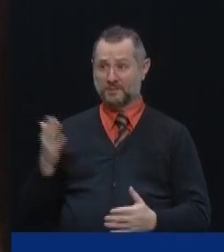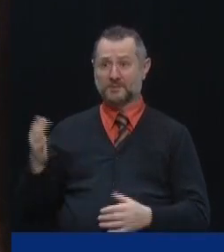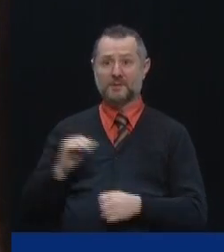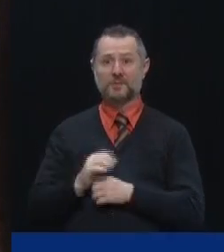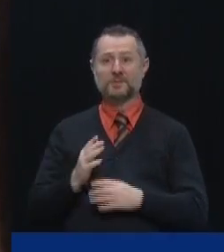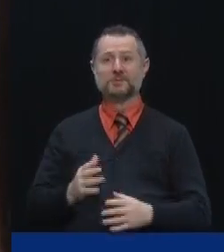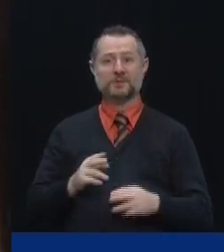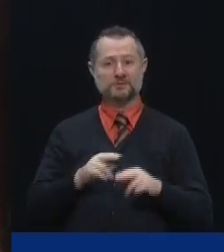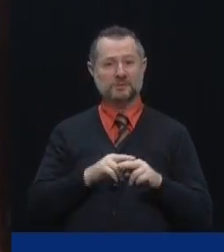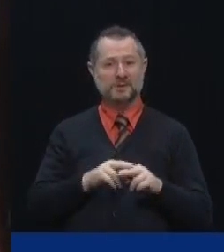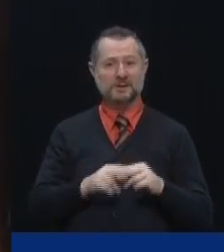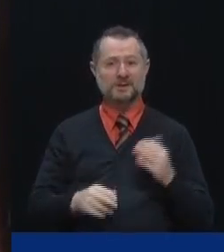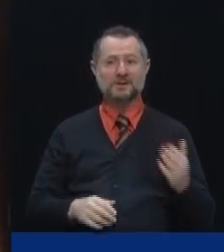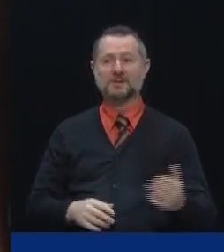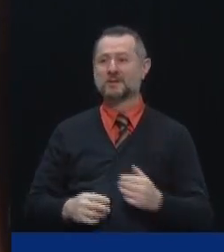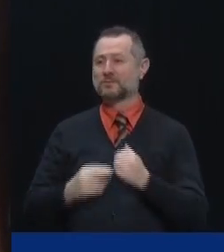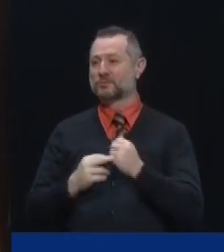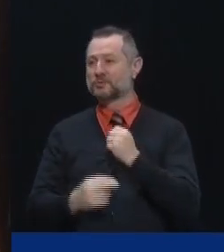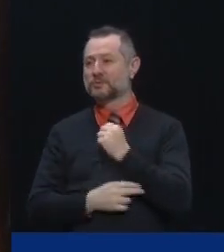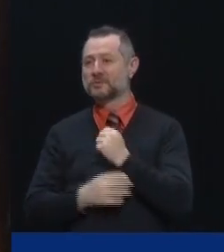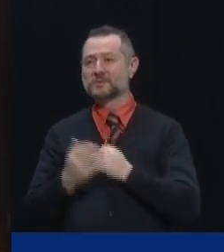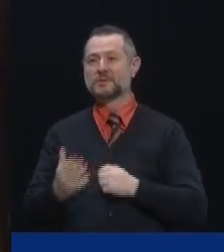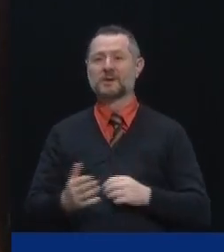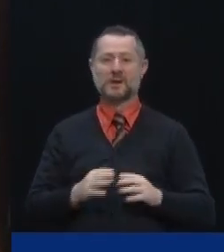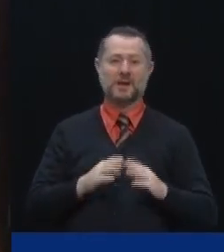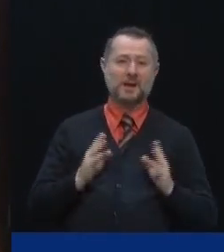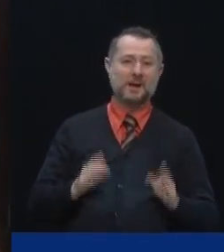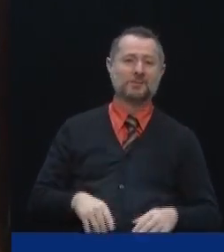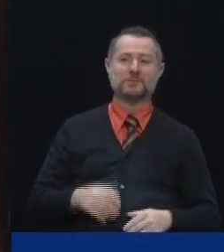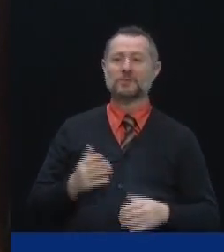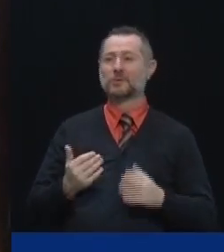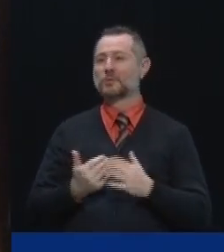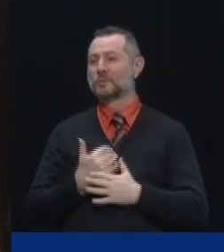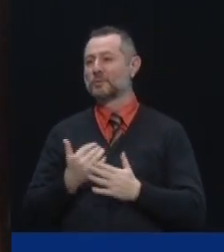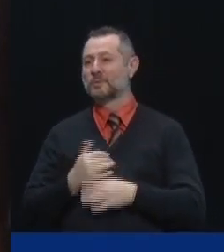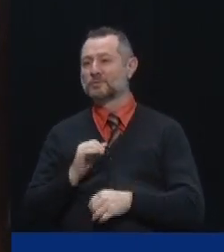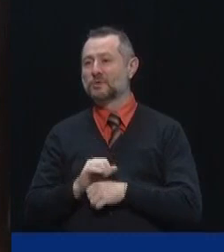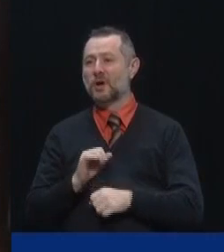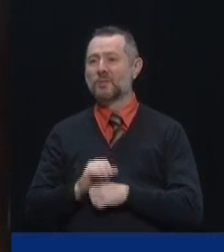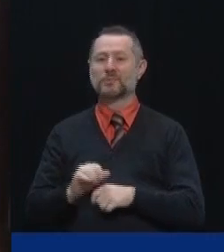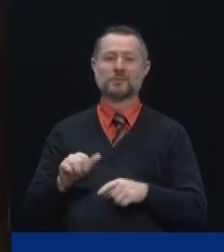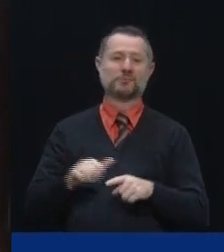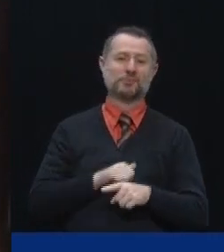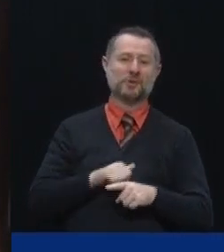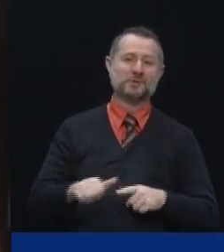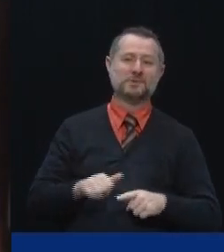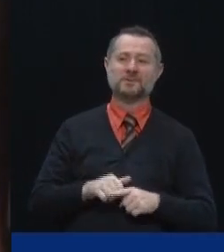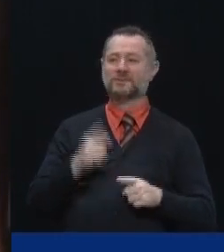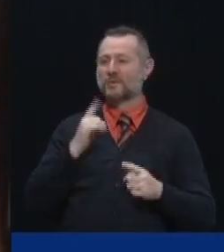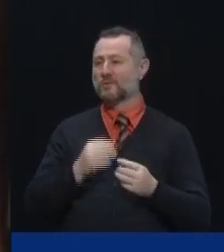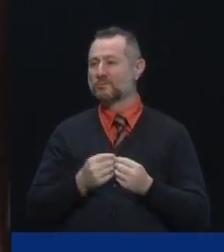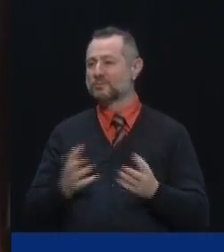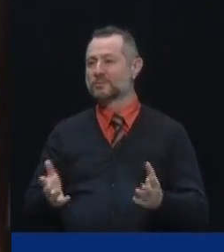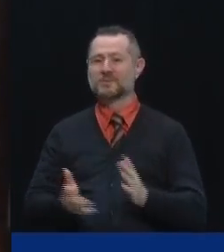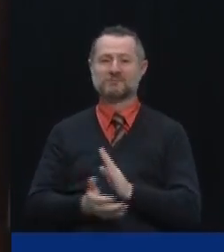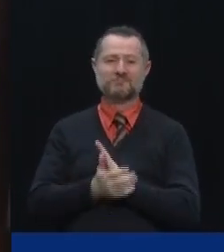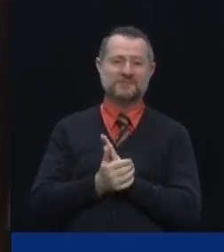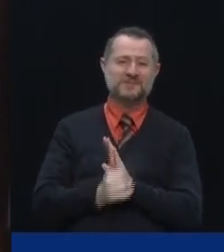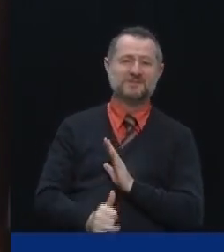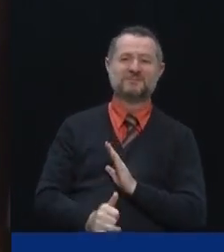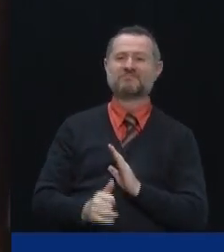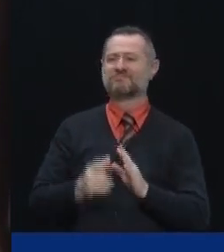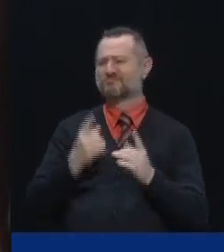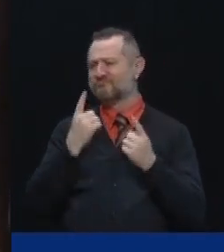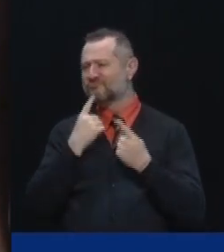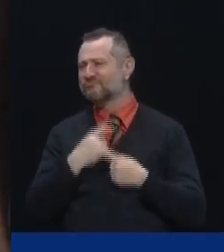new bridges and new houses and new home ownership, new job training that really gives people the skills. Finally put in